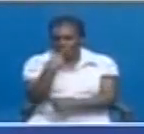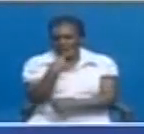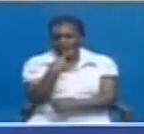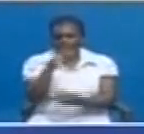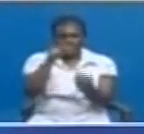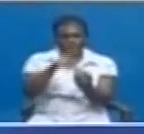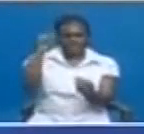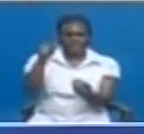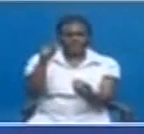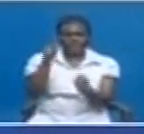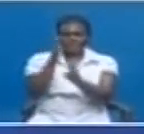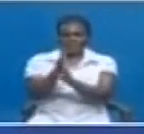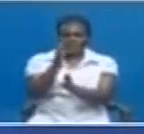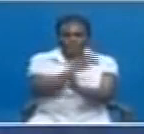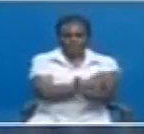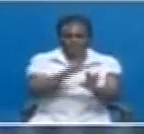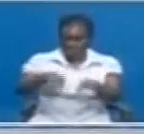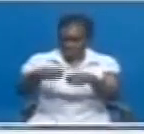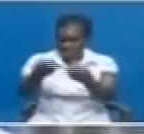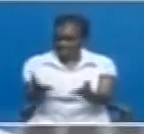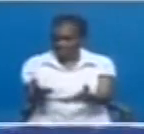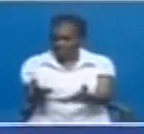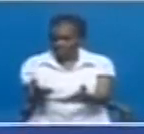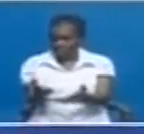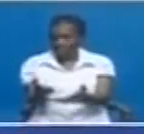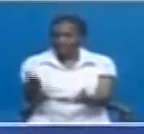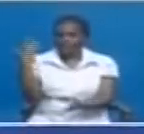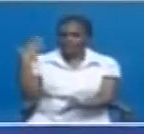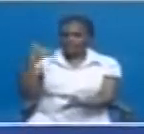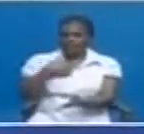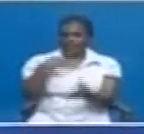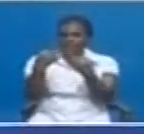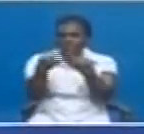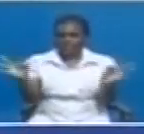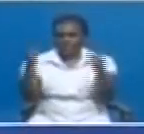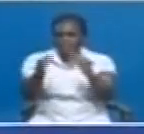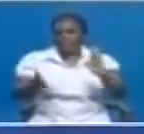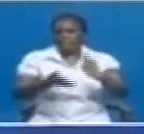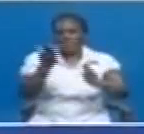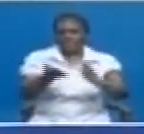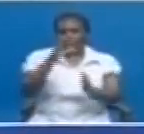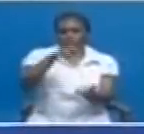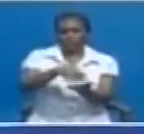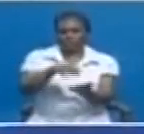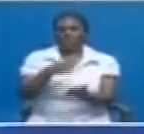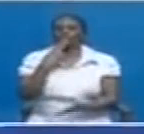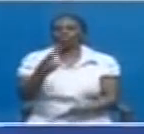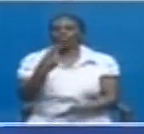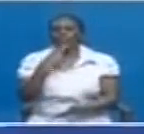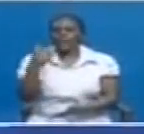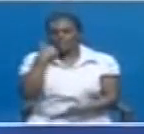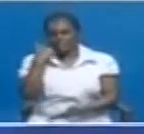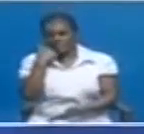diabetes testing. Before we give these clients the kits, we used to have like frequent emergency cases of high blood sugars at the